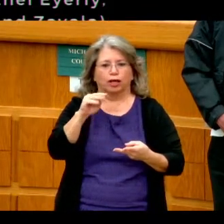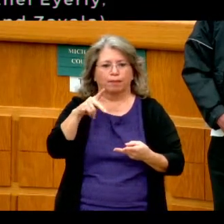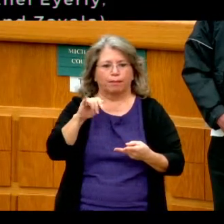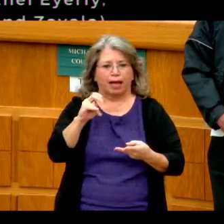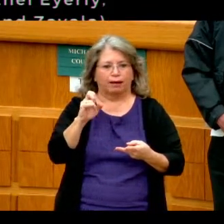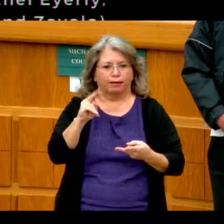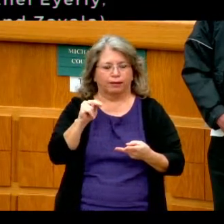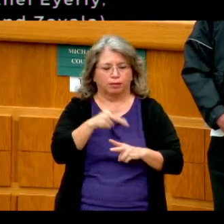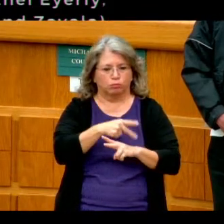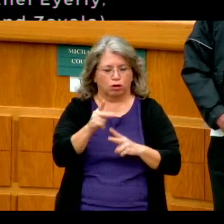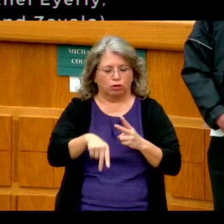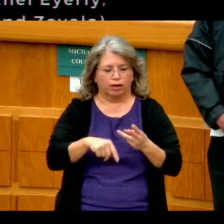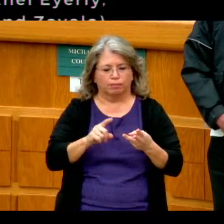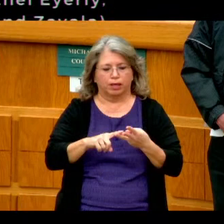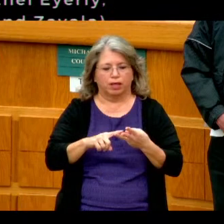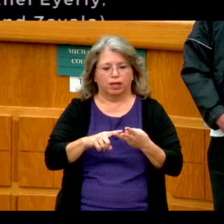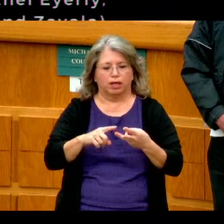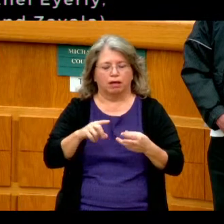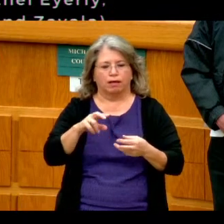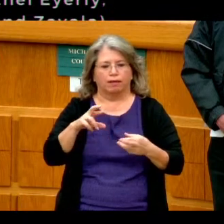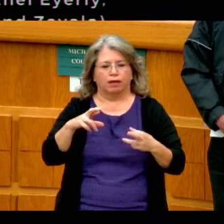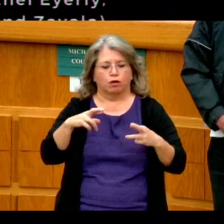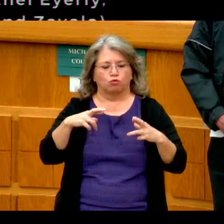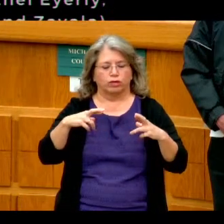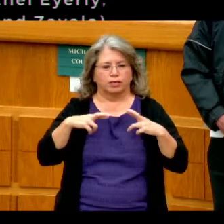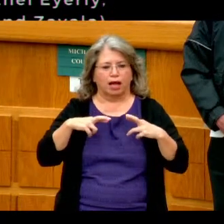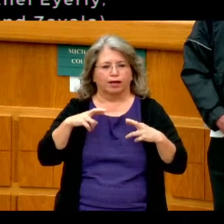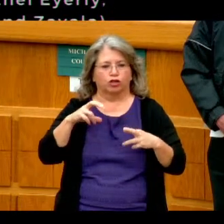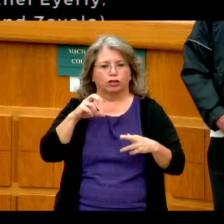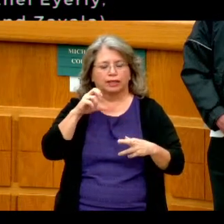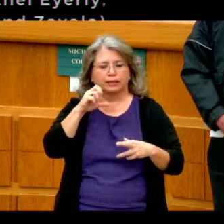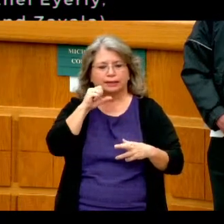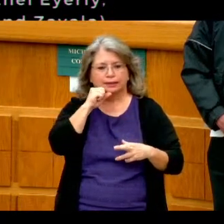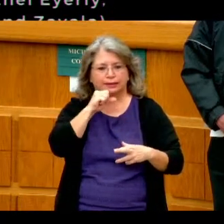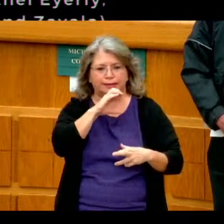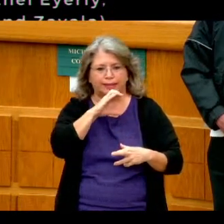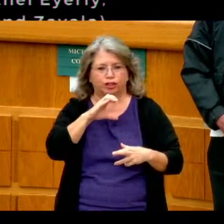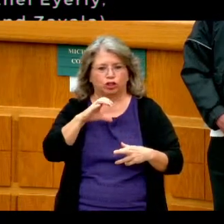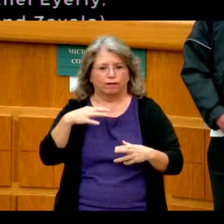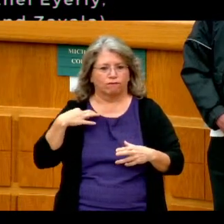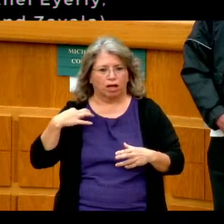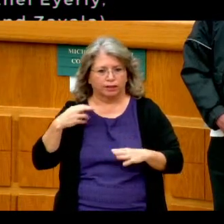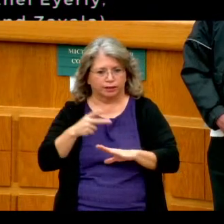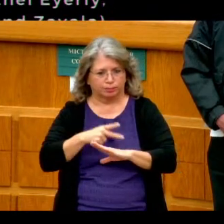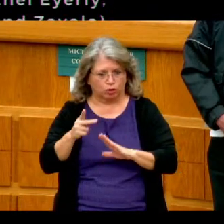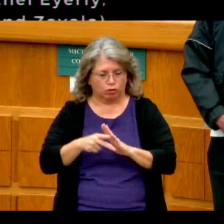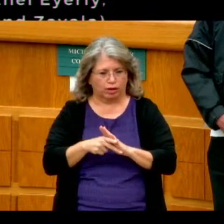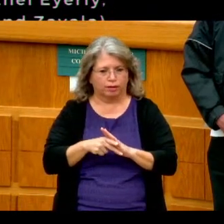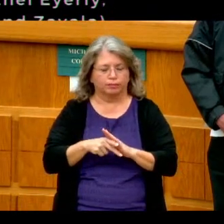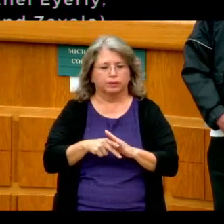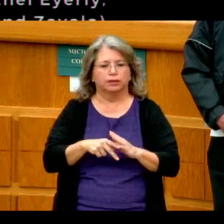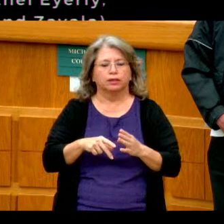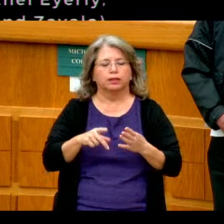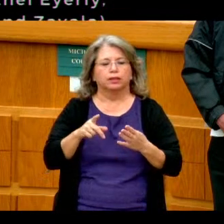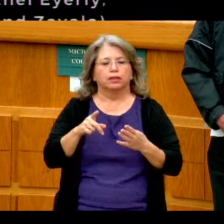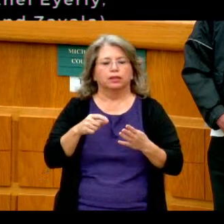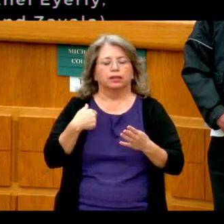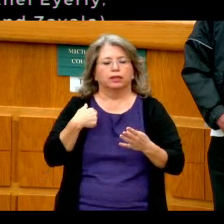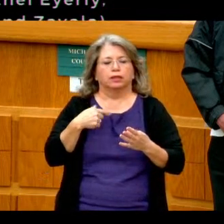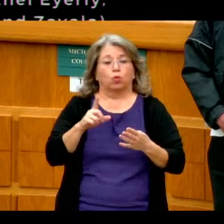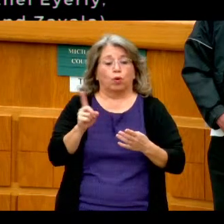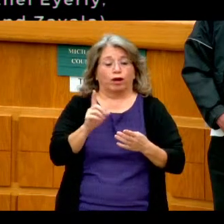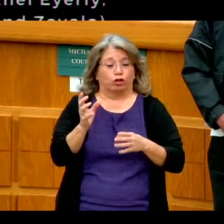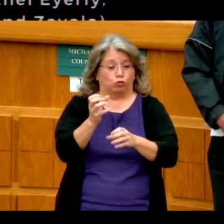Senior Volunteer Program. These vaccines will be provided to these individuals at those senior centers that they receive